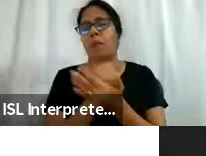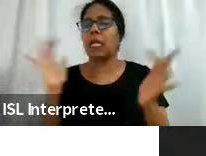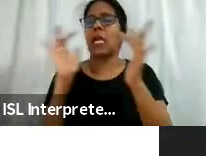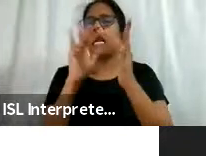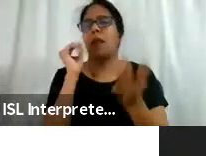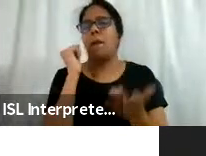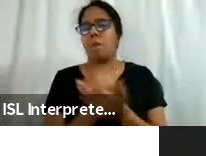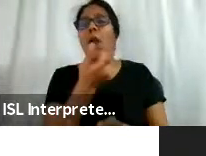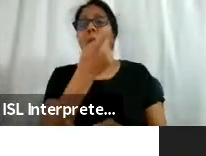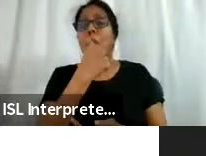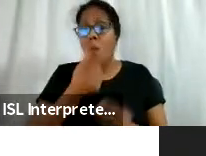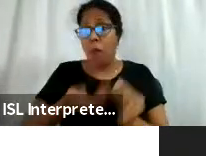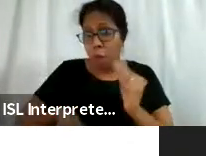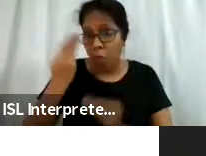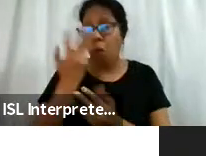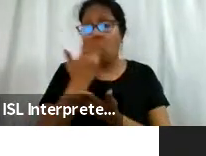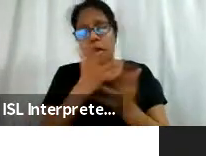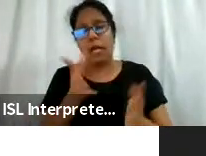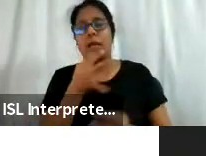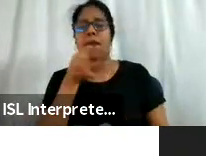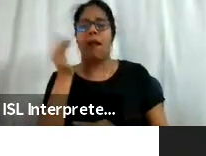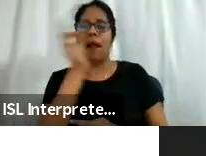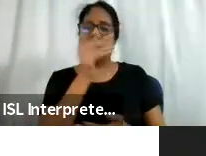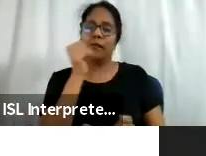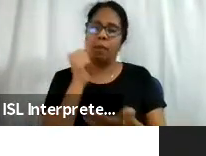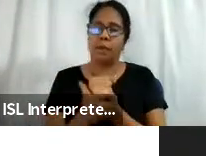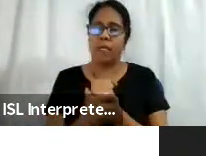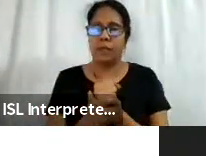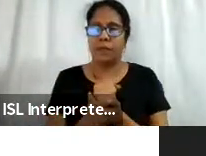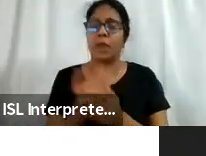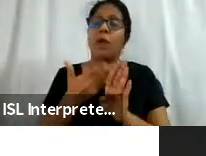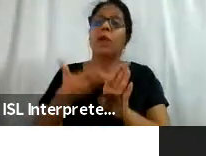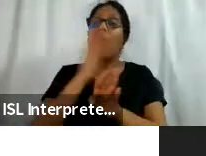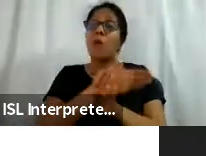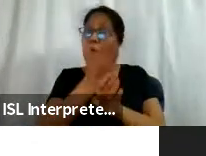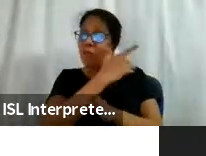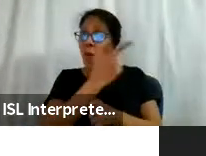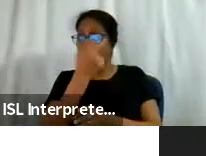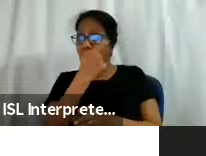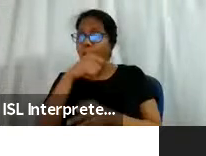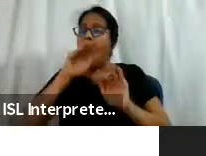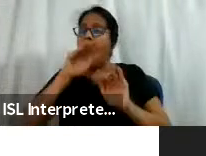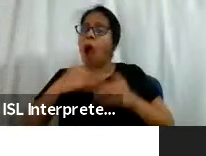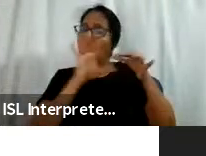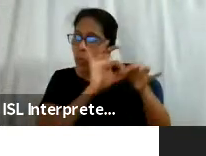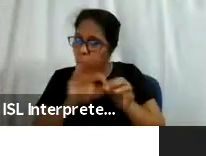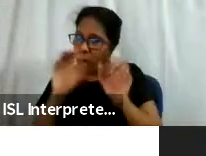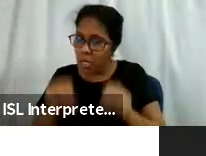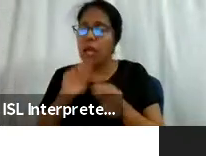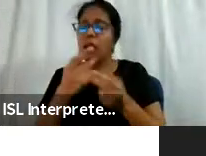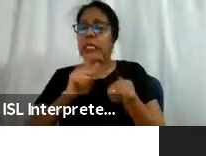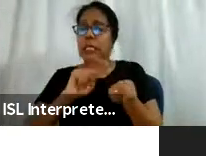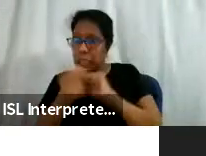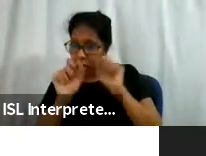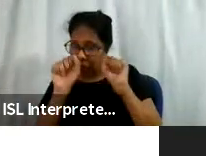would continue with your pre-existing medication. So we need to be in